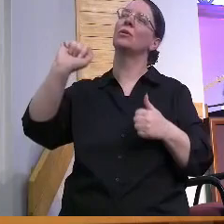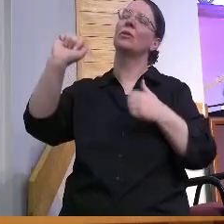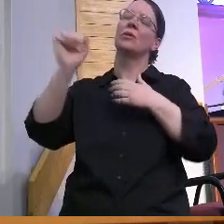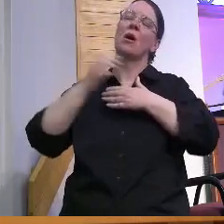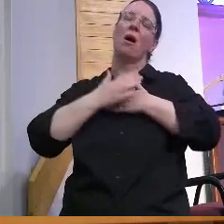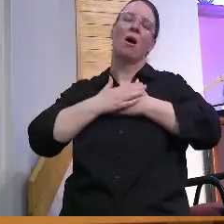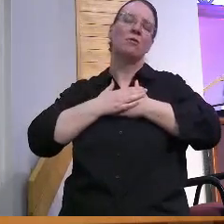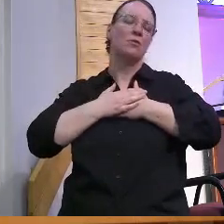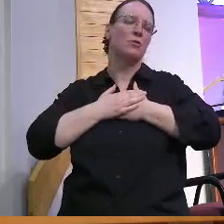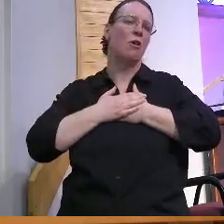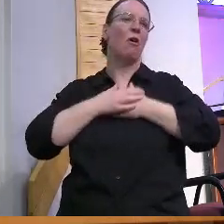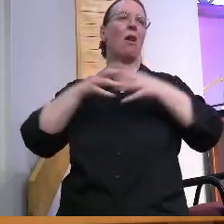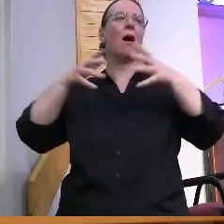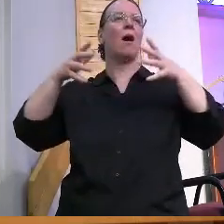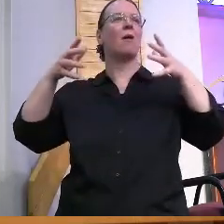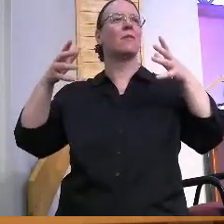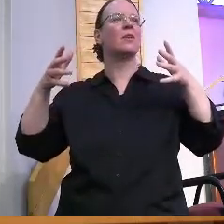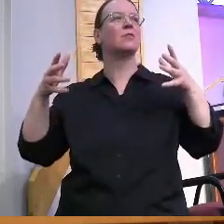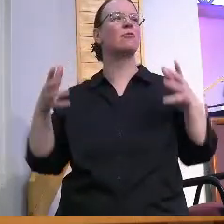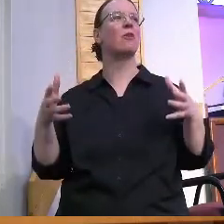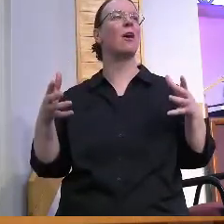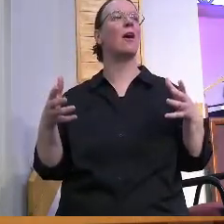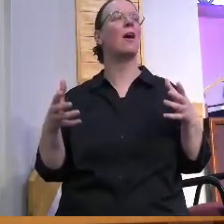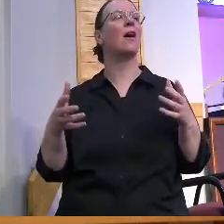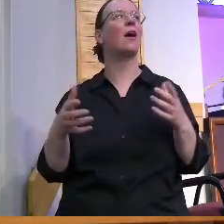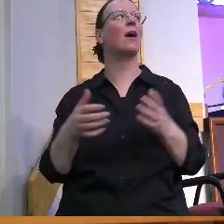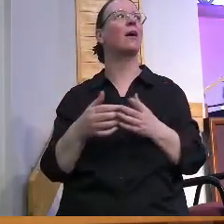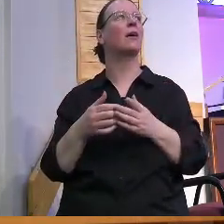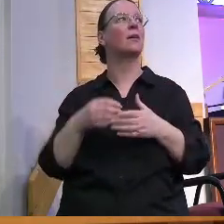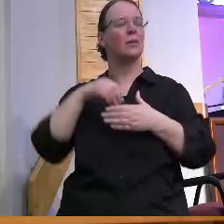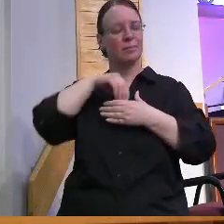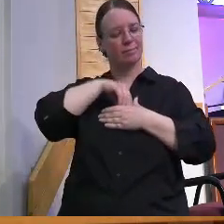your love. And your love is